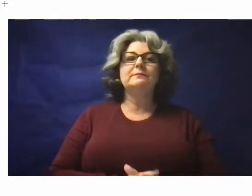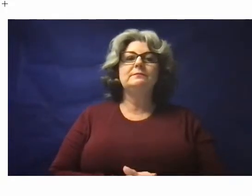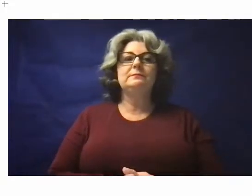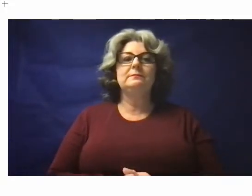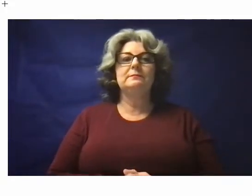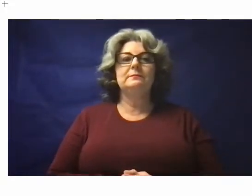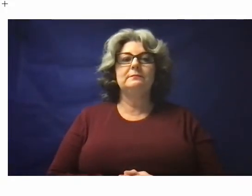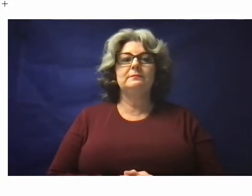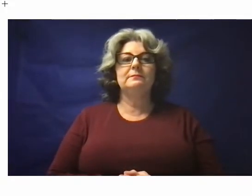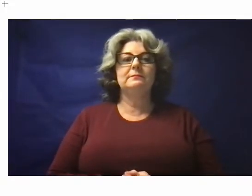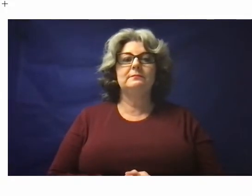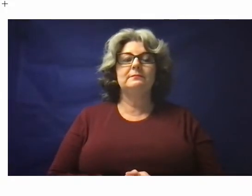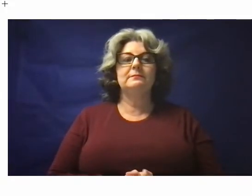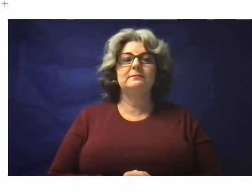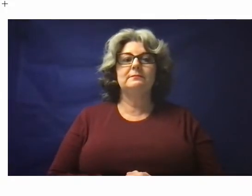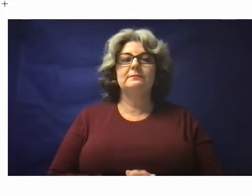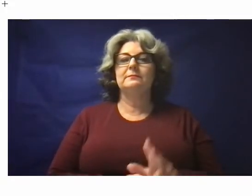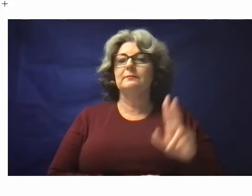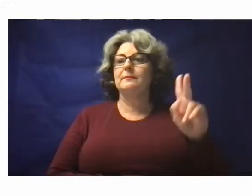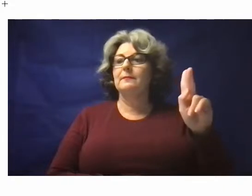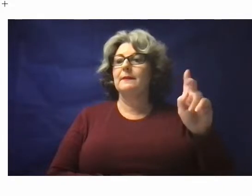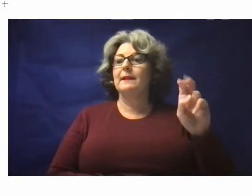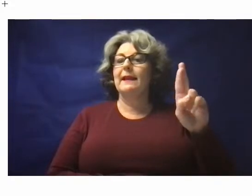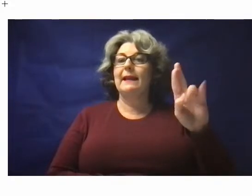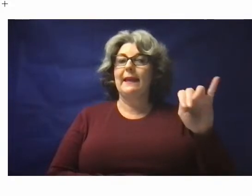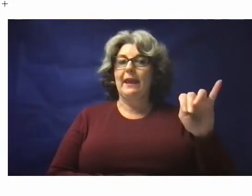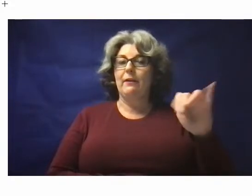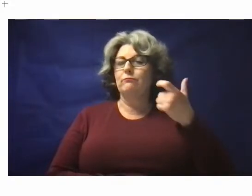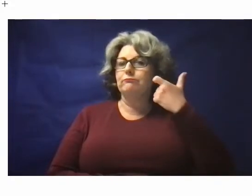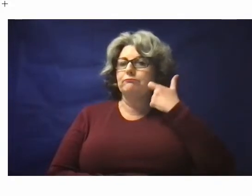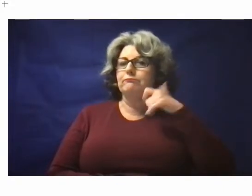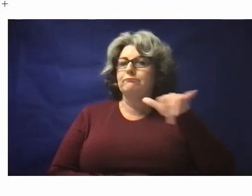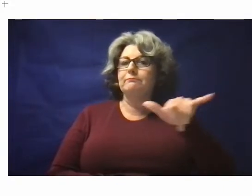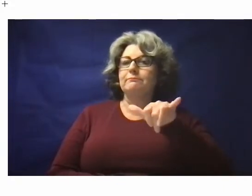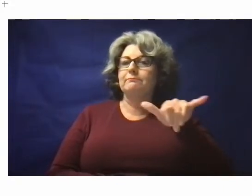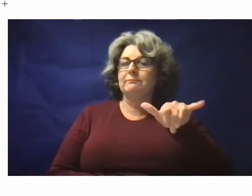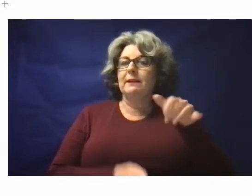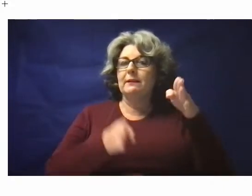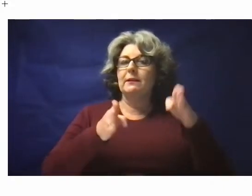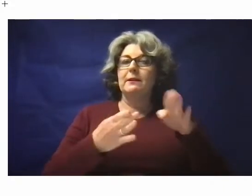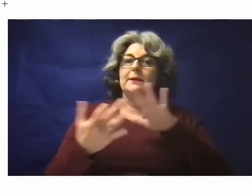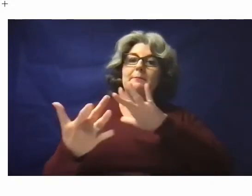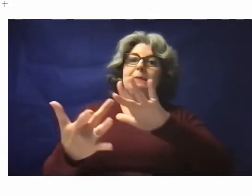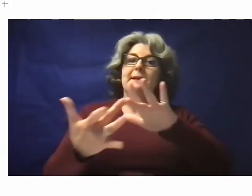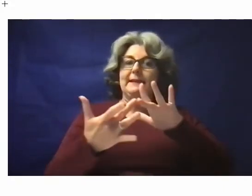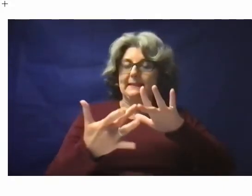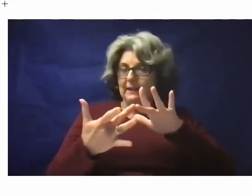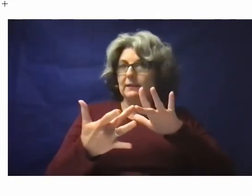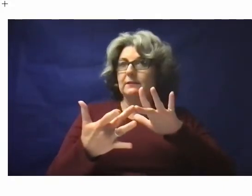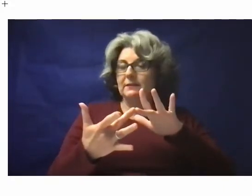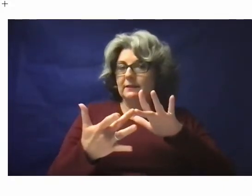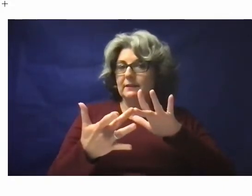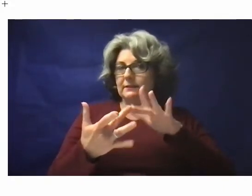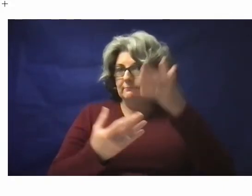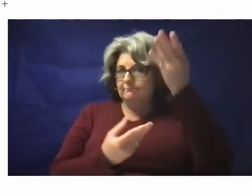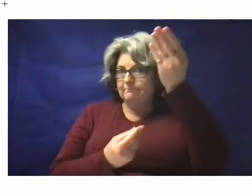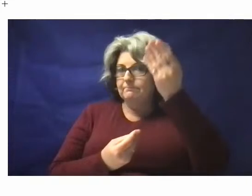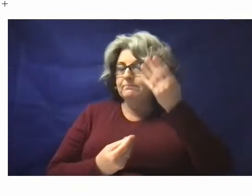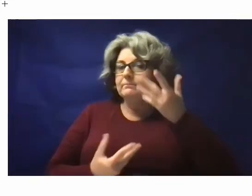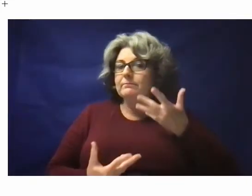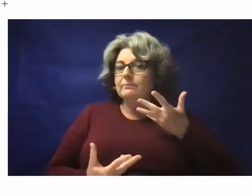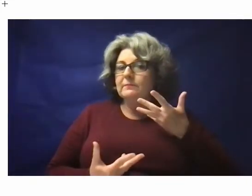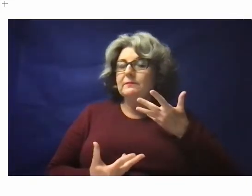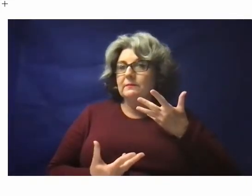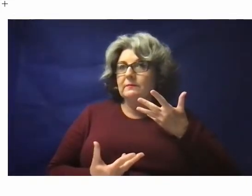very, very closely relates to what Geraldine said earlier as well, is being connected in that notification, in the